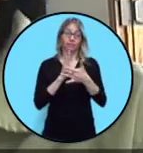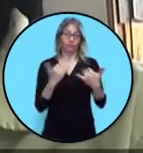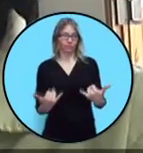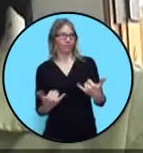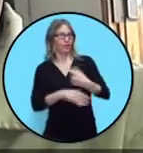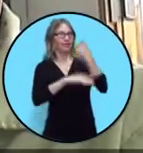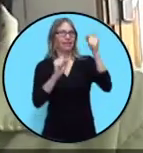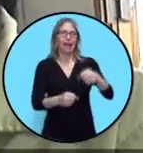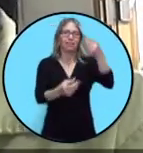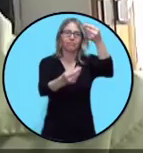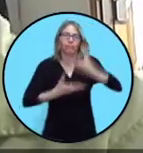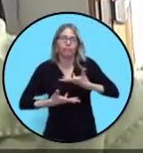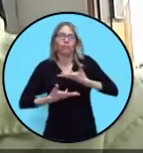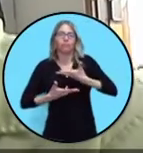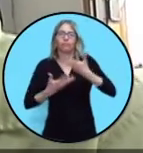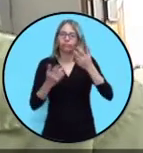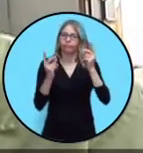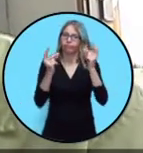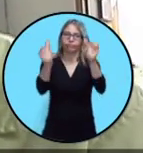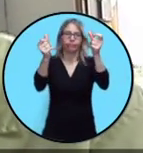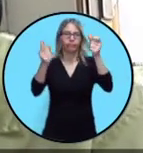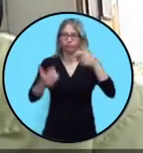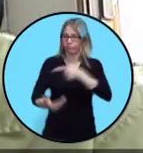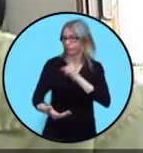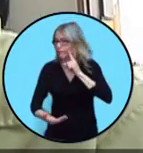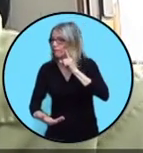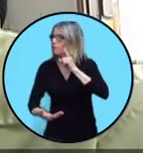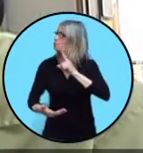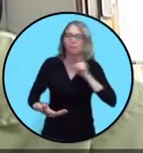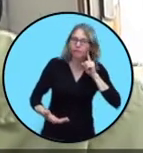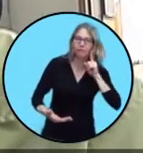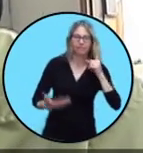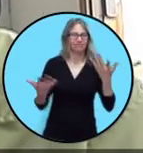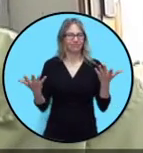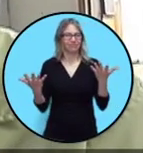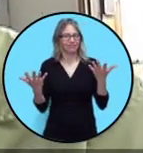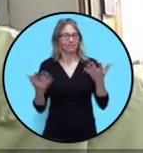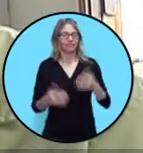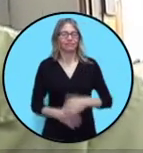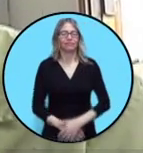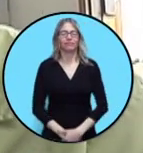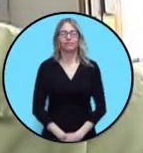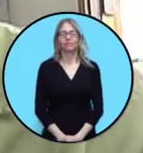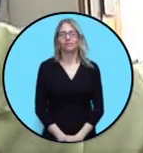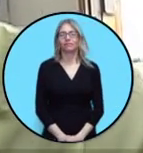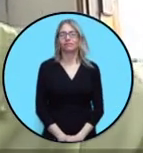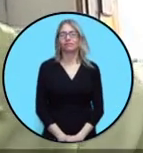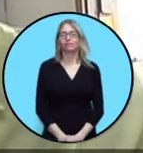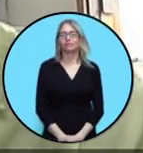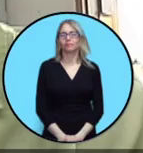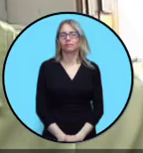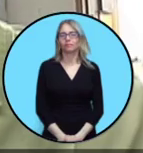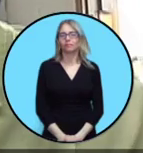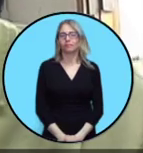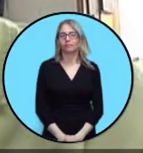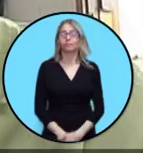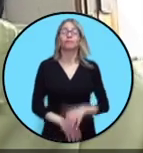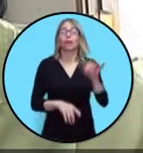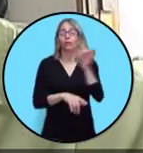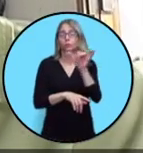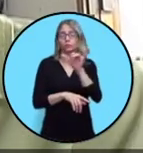technology that we have today. Can tell them right away if they're deaf or not. And